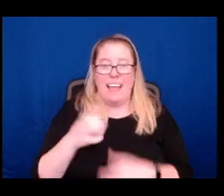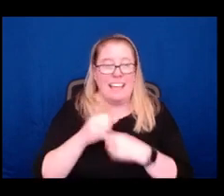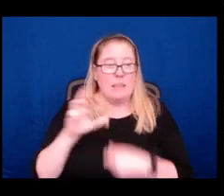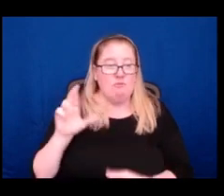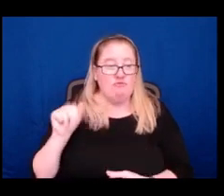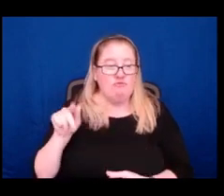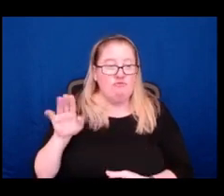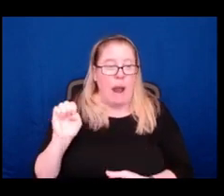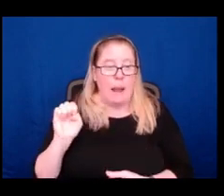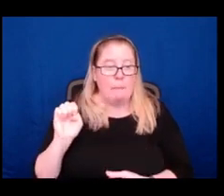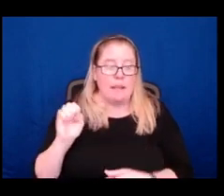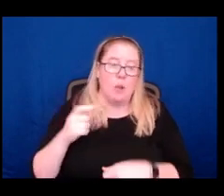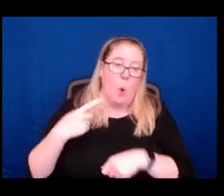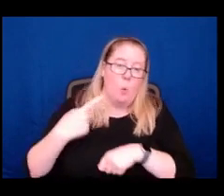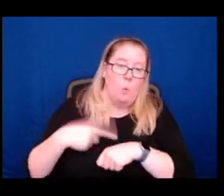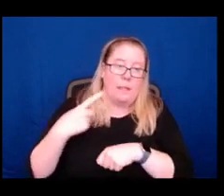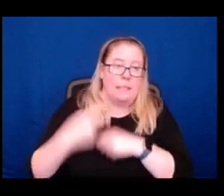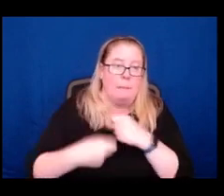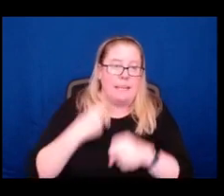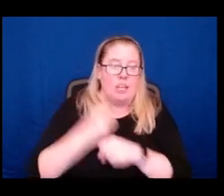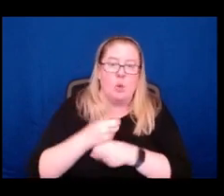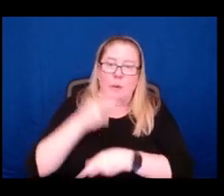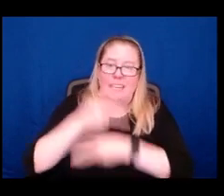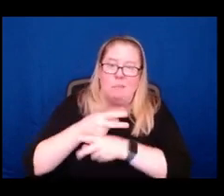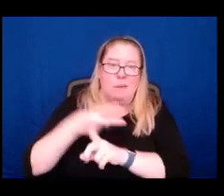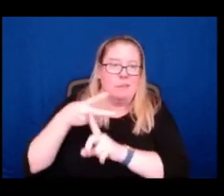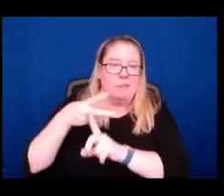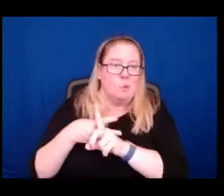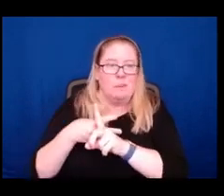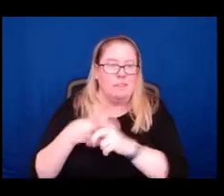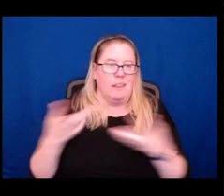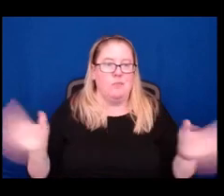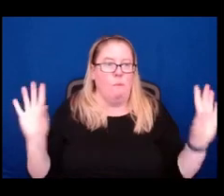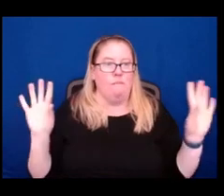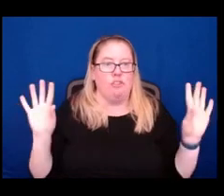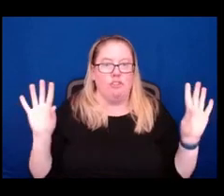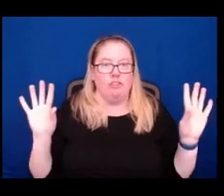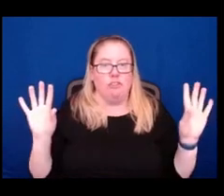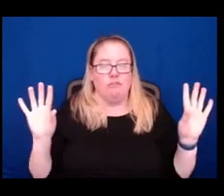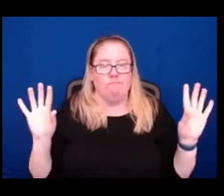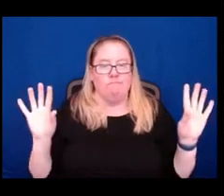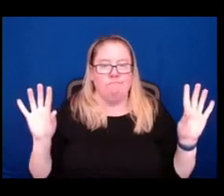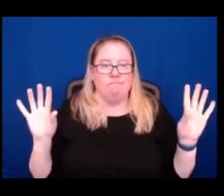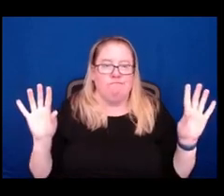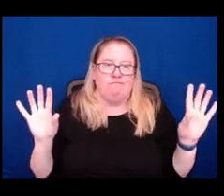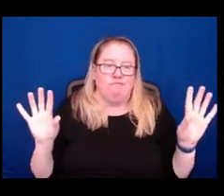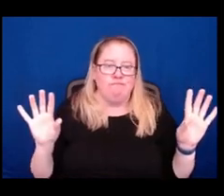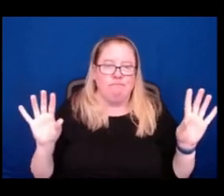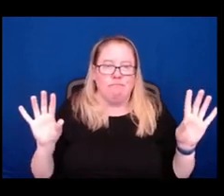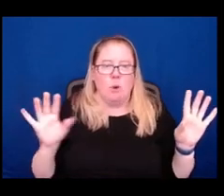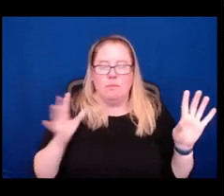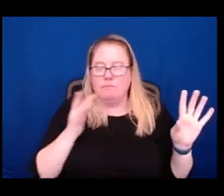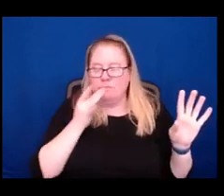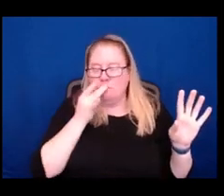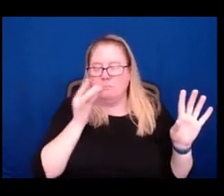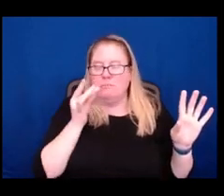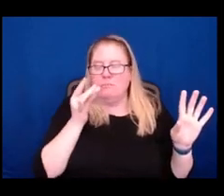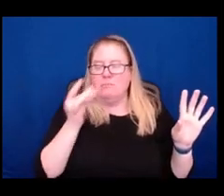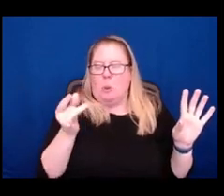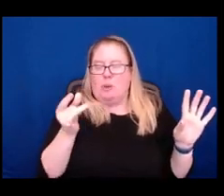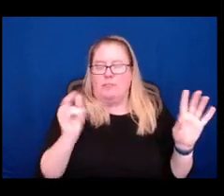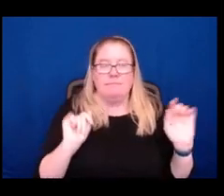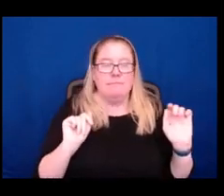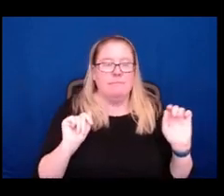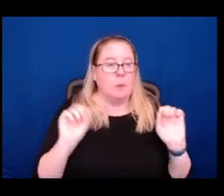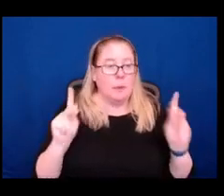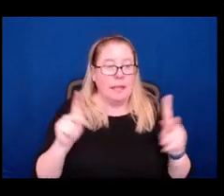maybe 2 months and then it's just over. I'm gonna taste one. Oh, so good. All right, so let's start to add